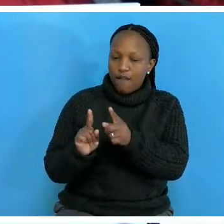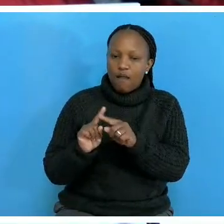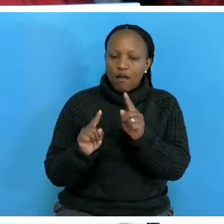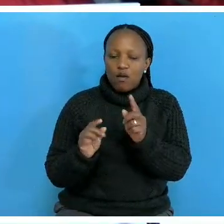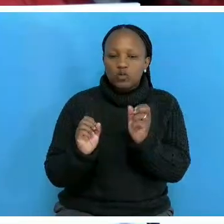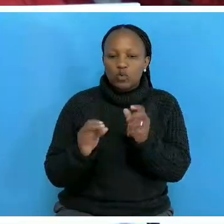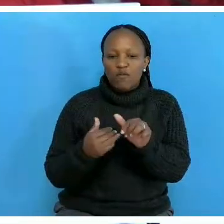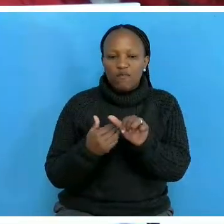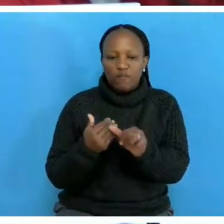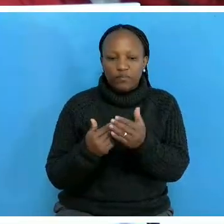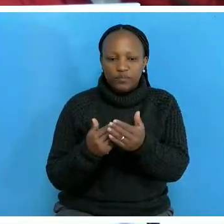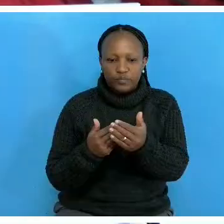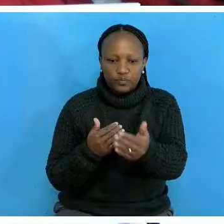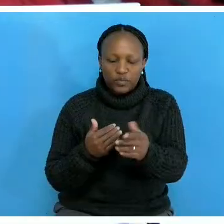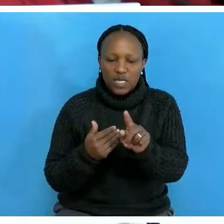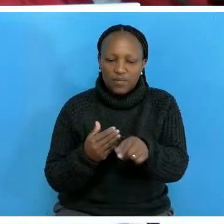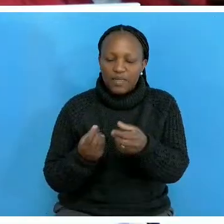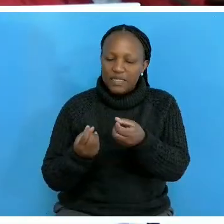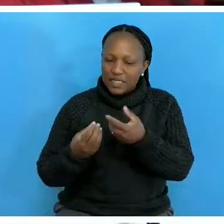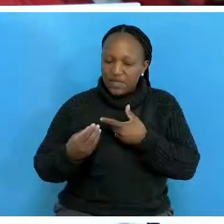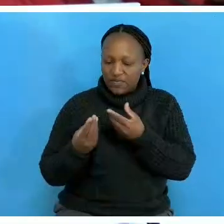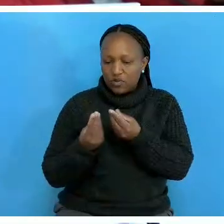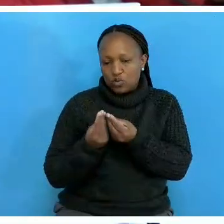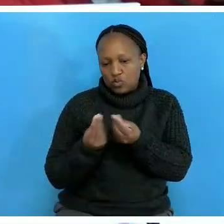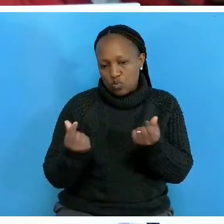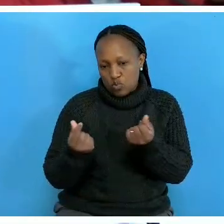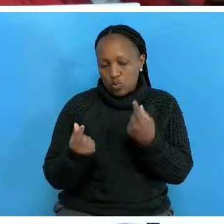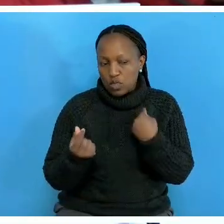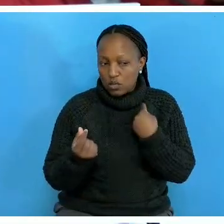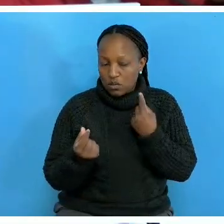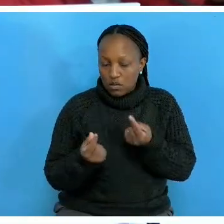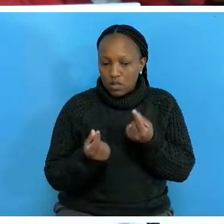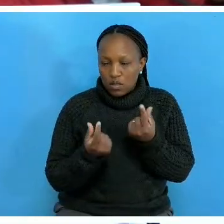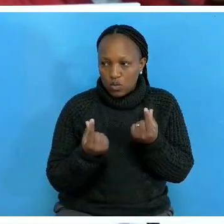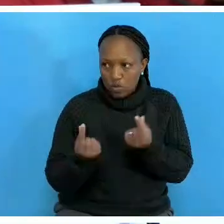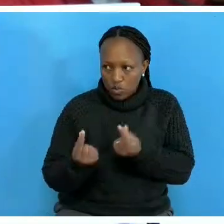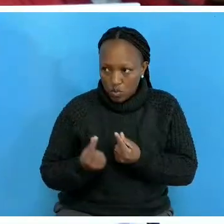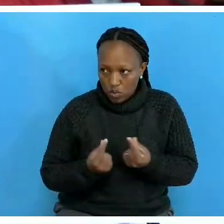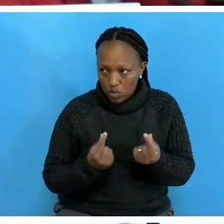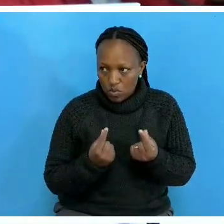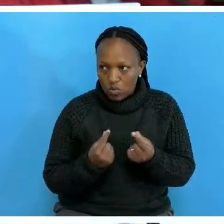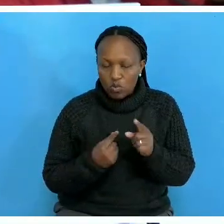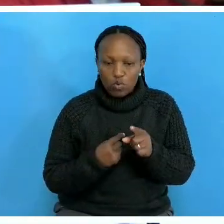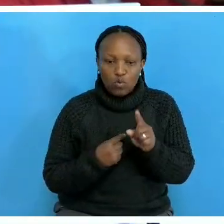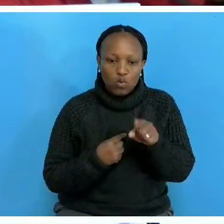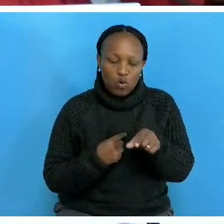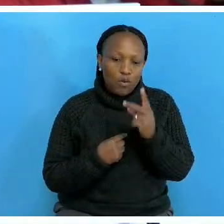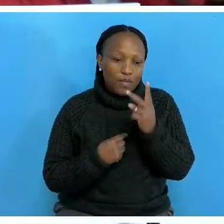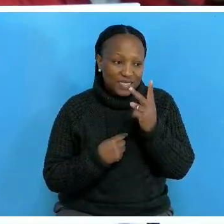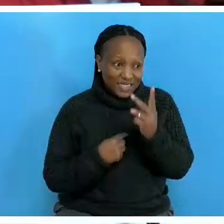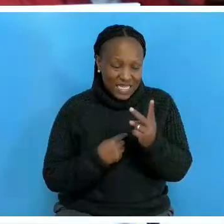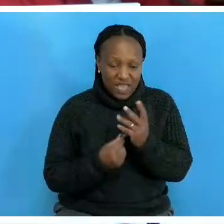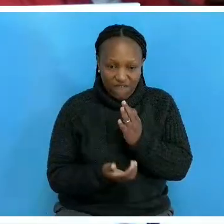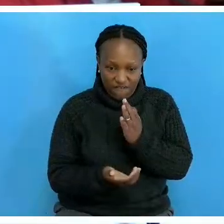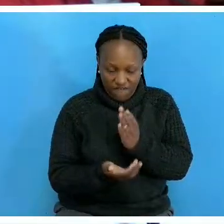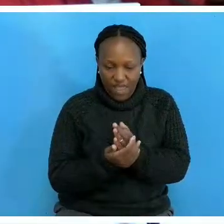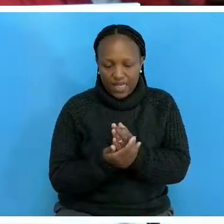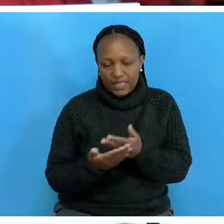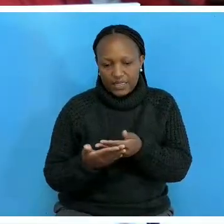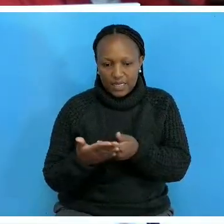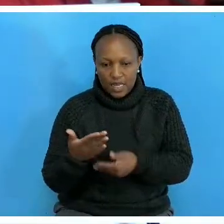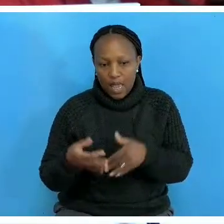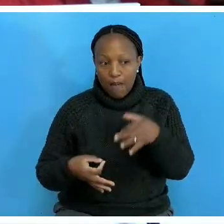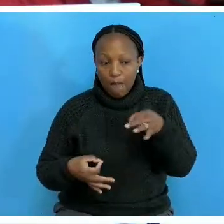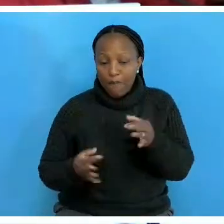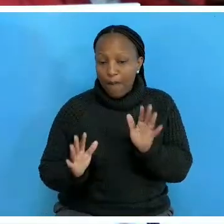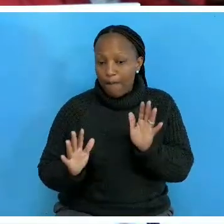they need to give us a resolution. What has been done, we need to see it factually, not just on